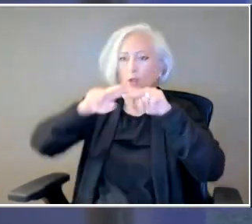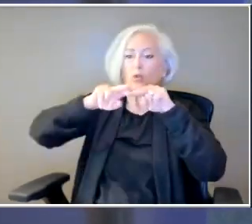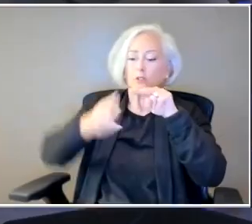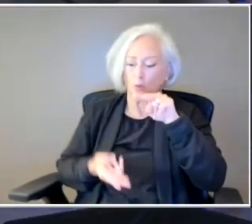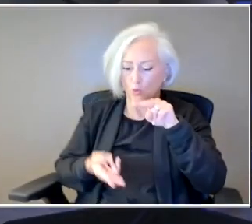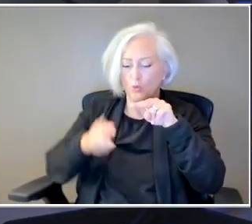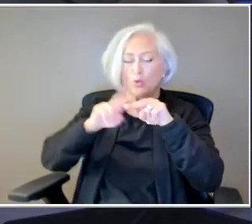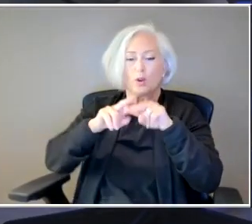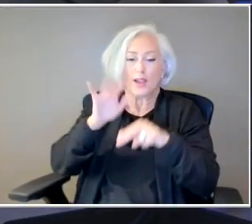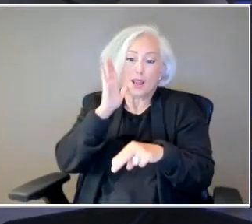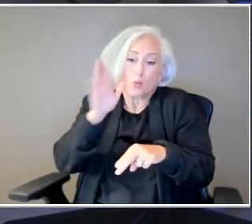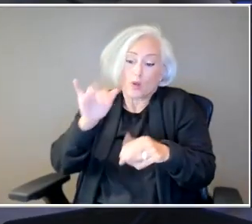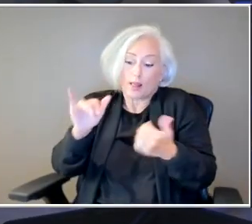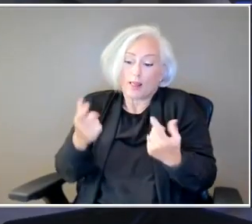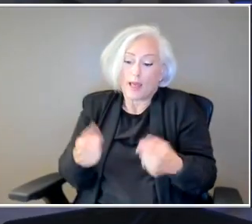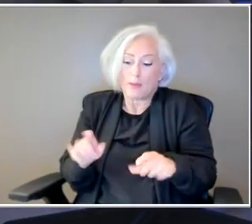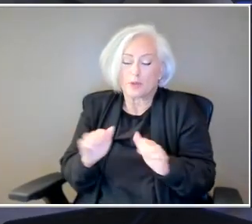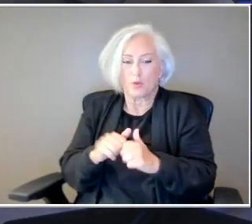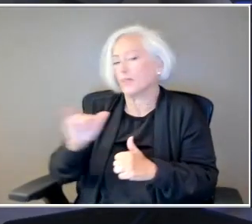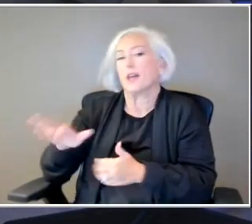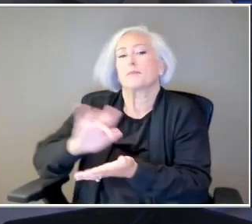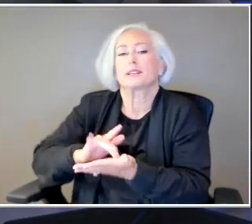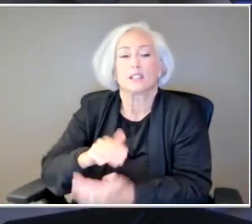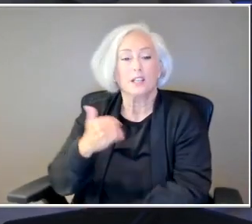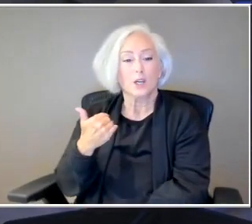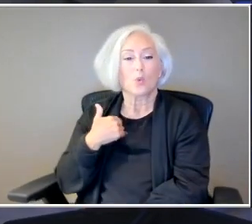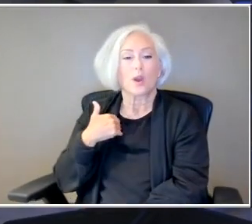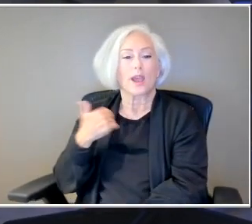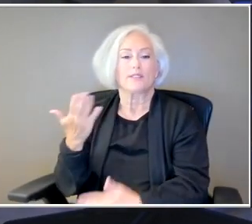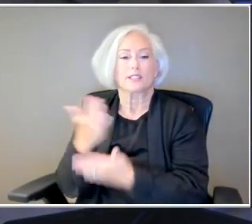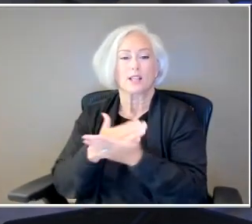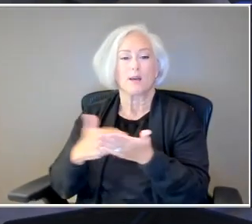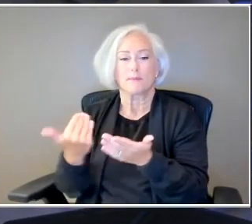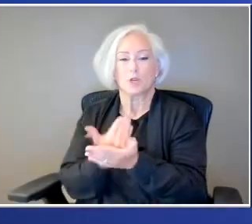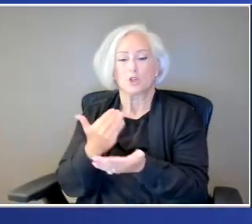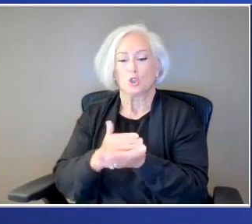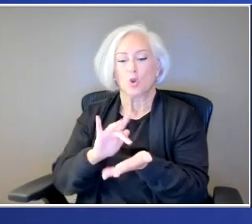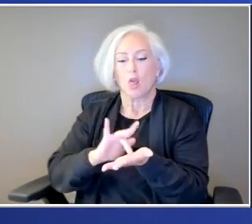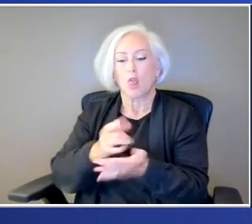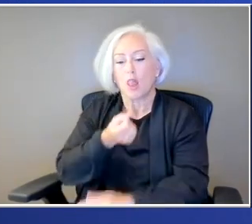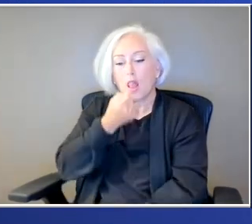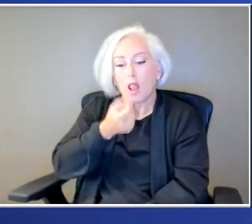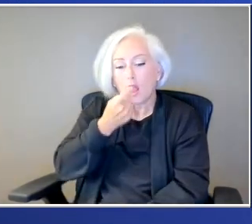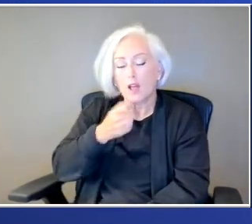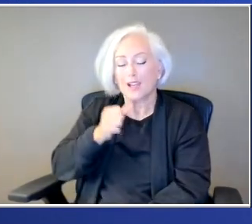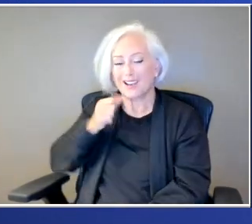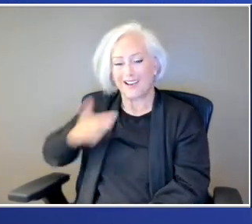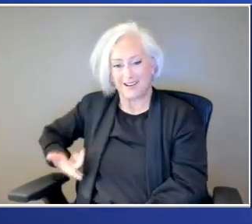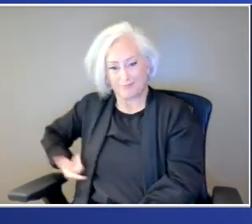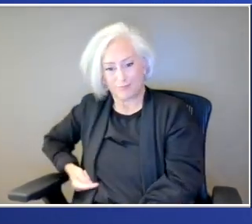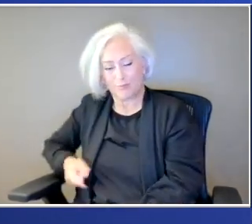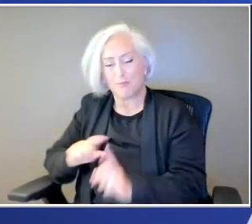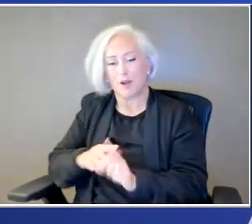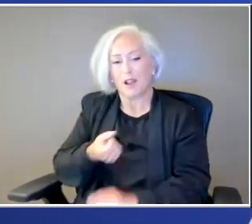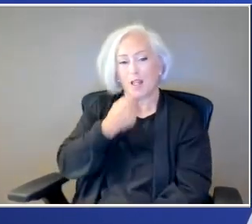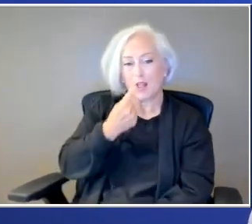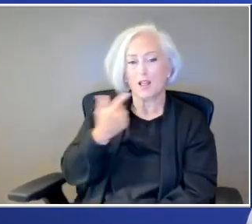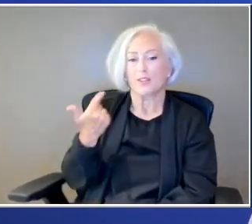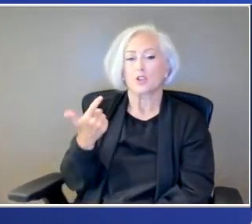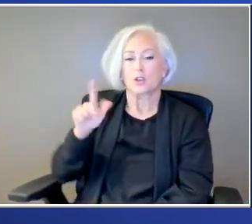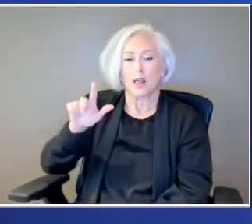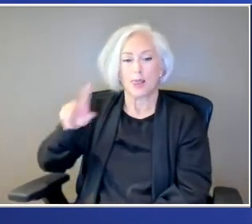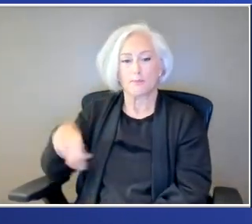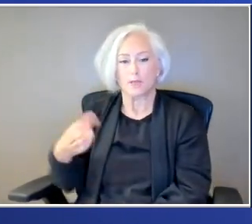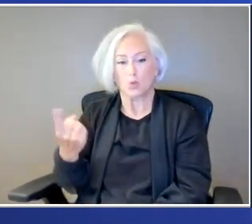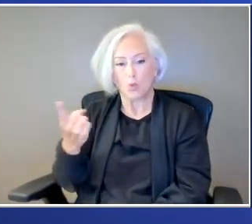There are some oral drugs that are coming out too, yes, and those I mentioned think that. are important because they're also GLP-1, but they're going to be oral now, and so that'll open